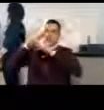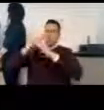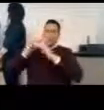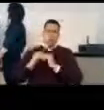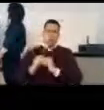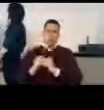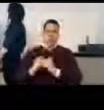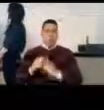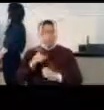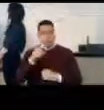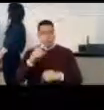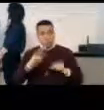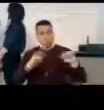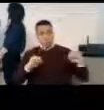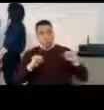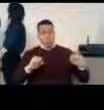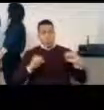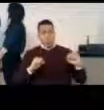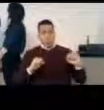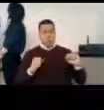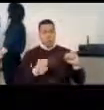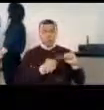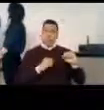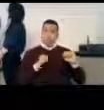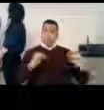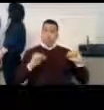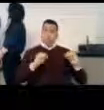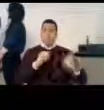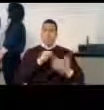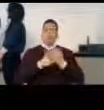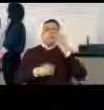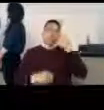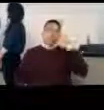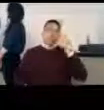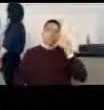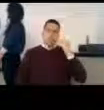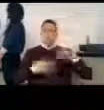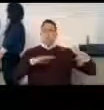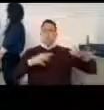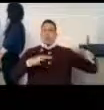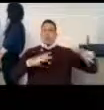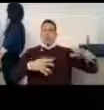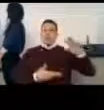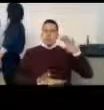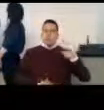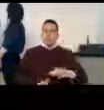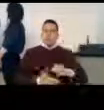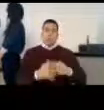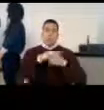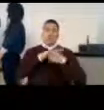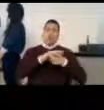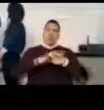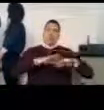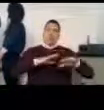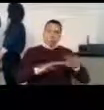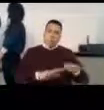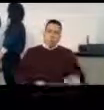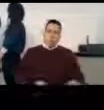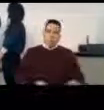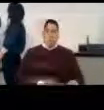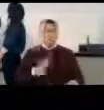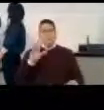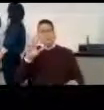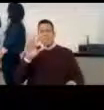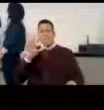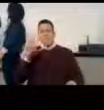exercise? Because exercise helps you sleep, it reduces anxiety, it reduces stress. So do you